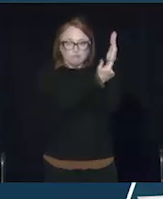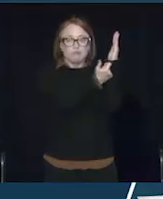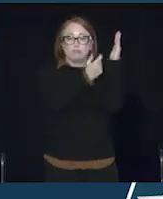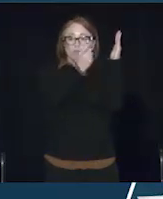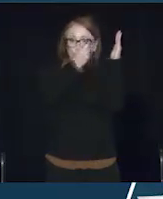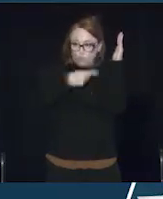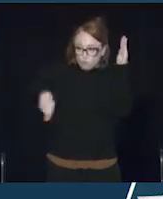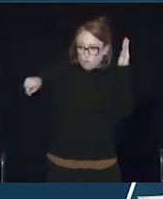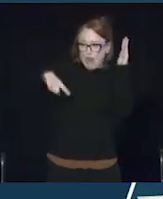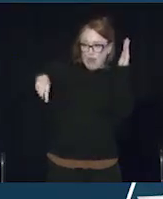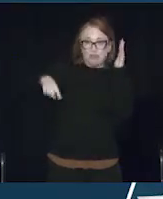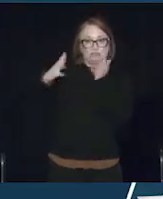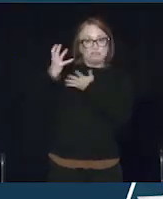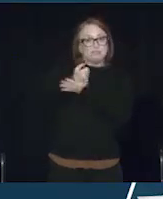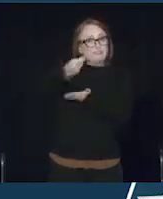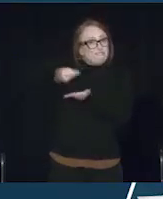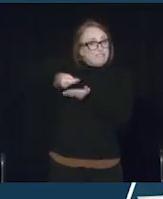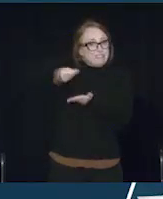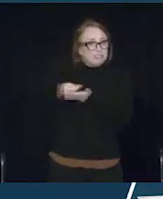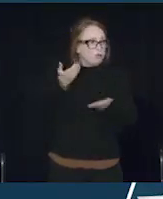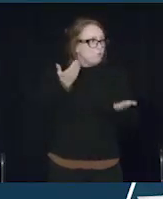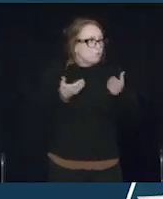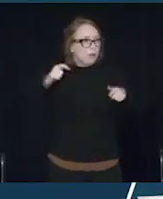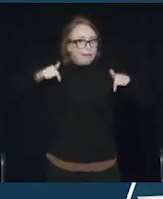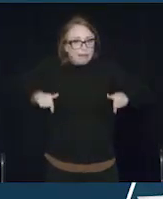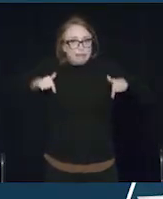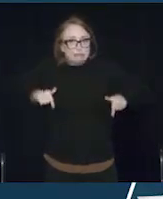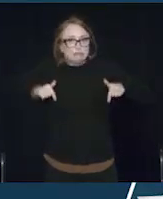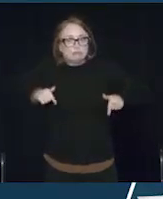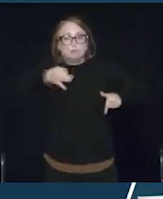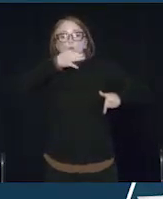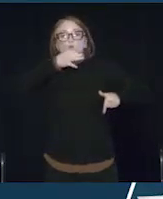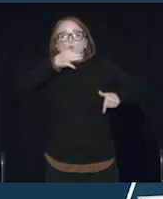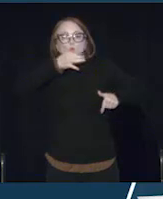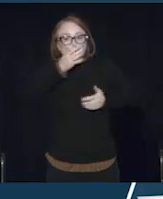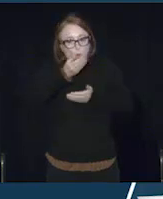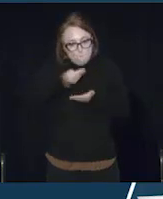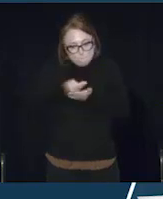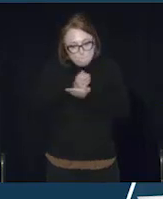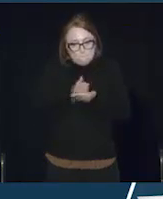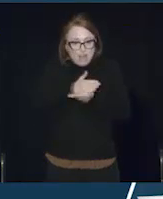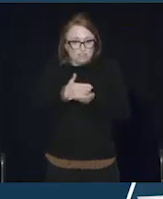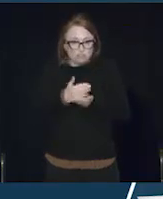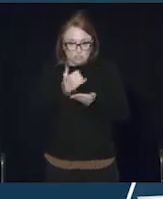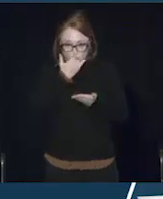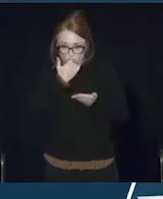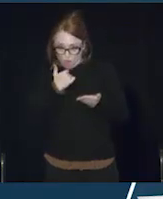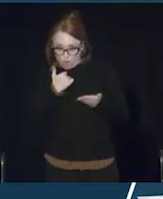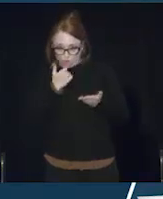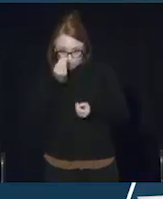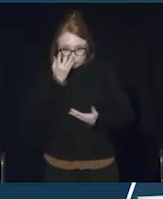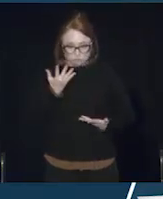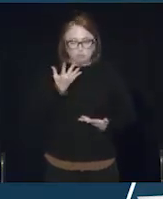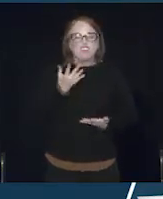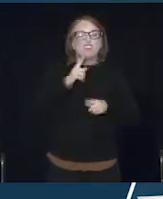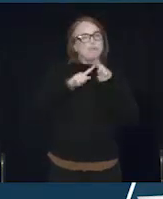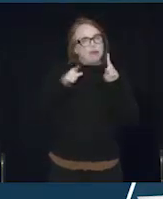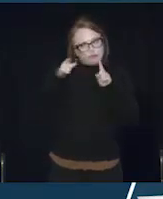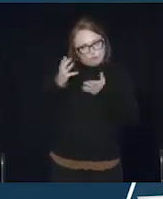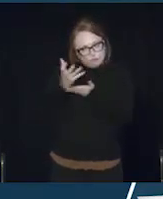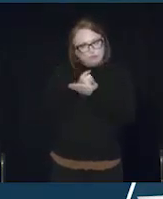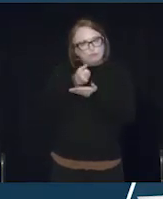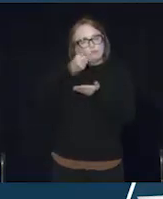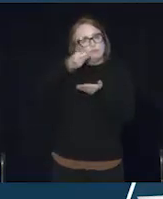received funding probably from this upcoming budget, and if I'm wrong, correct me, but you guys are getting funding from